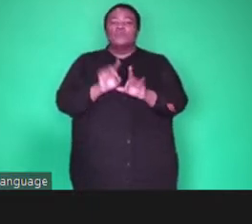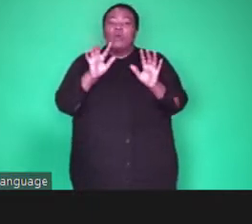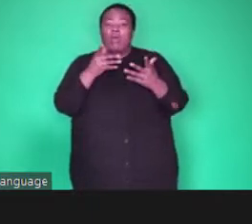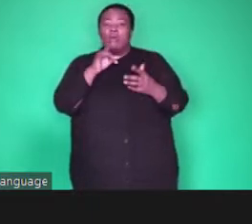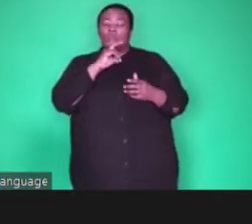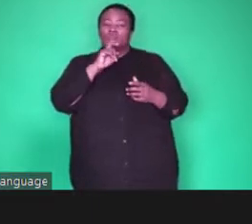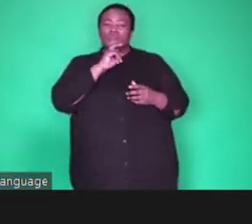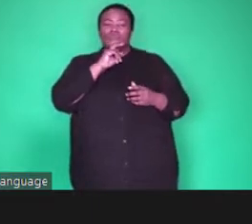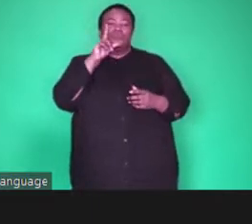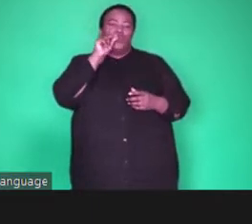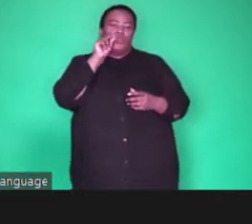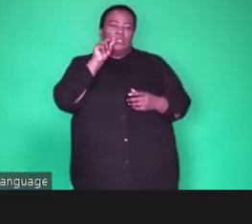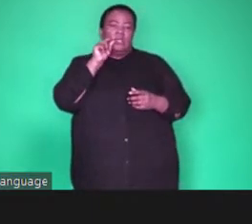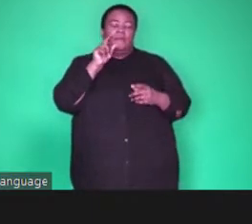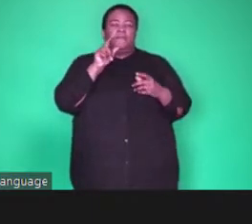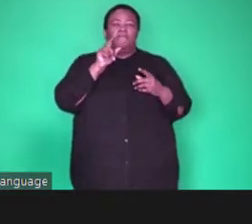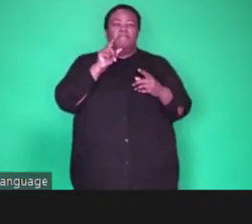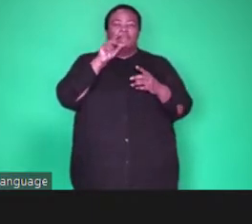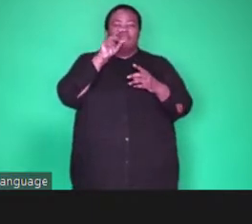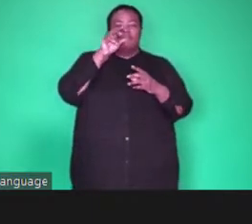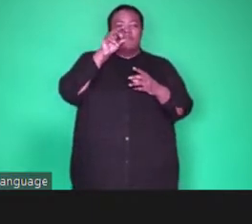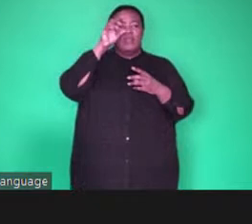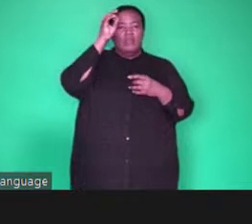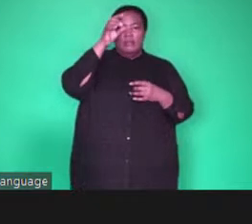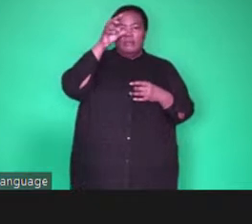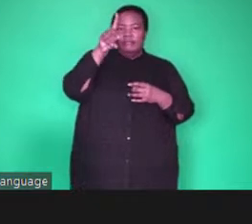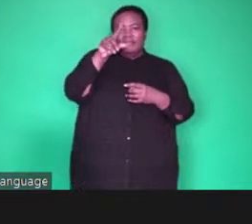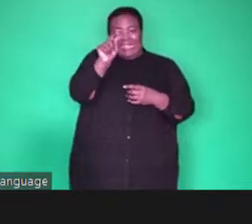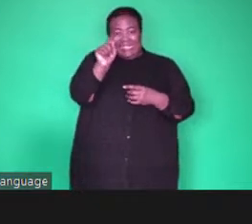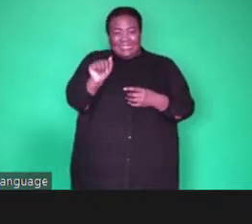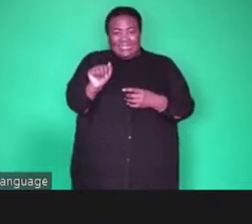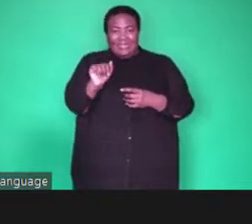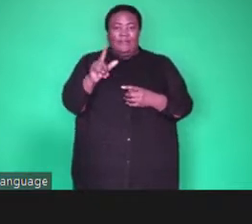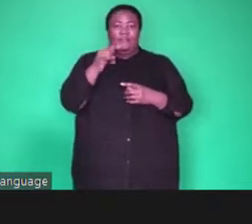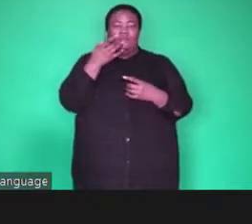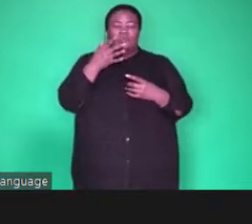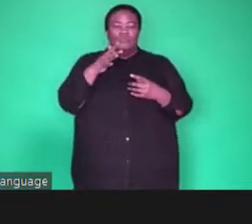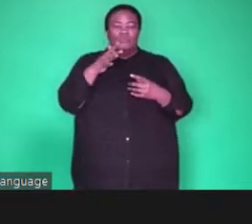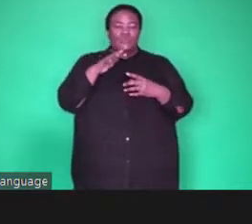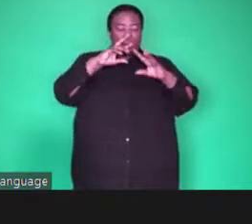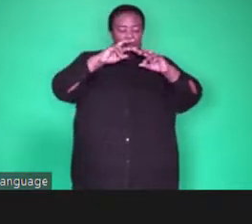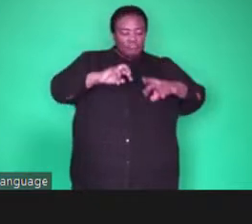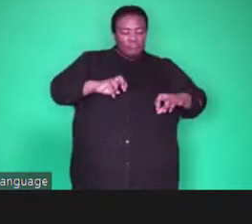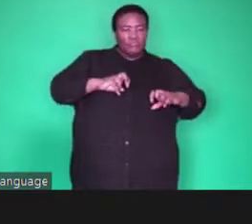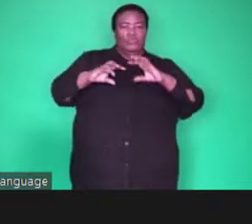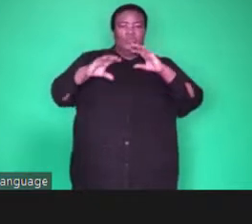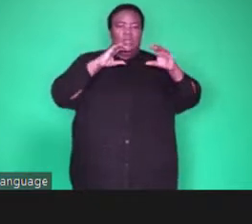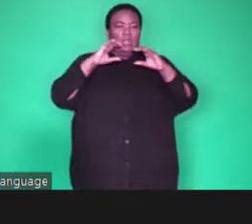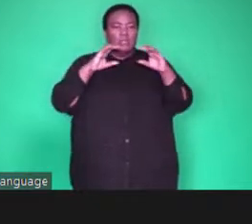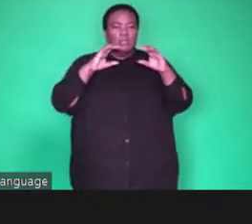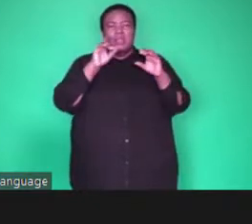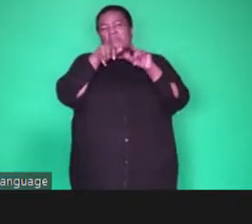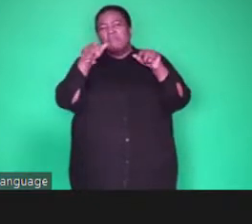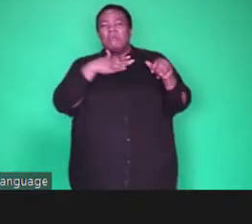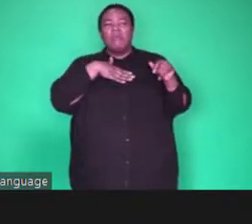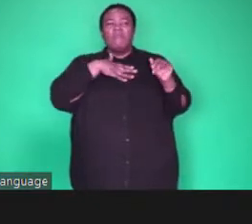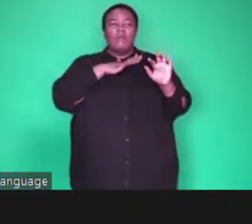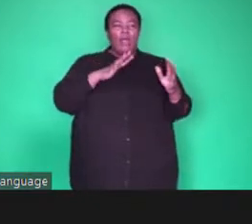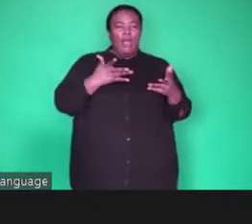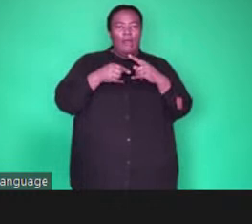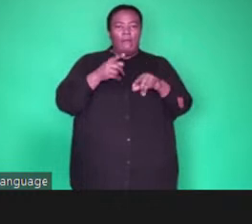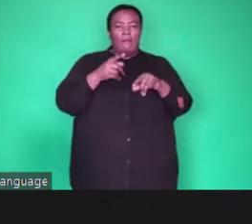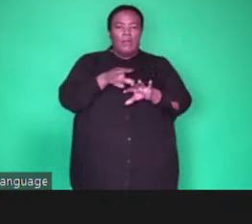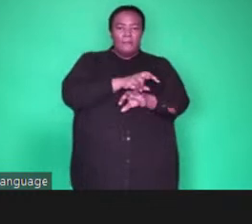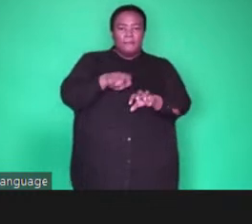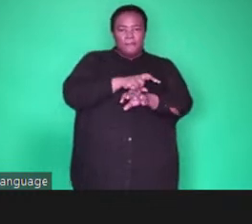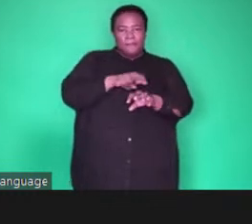data to study, so conversations on Twitter, to study public sentiment and also do some topic modeling to understand what